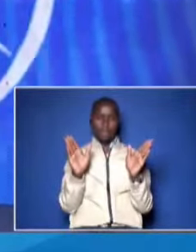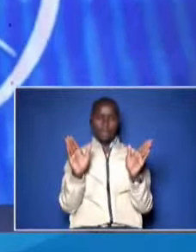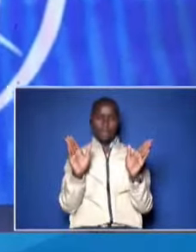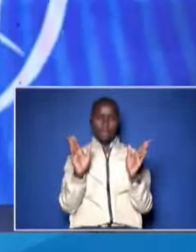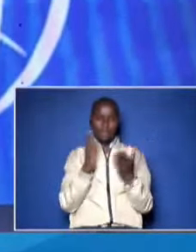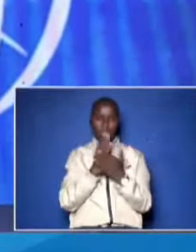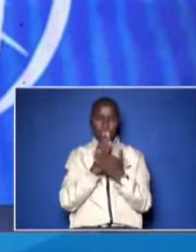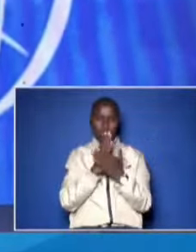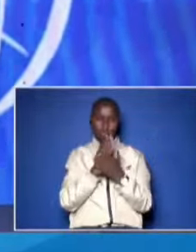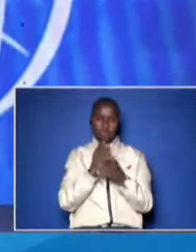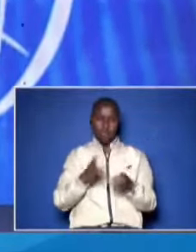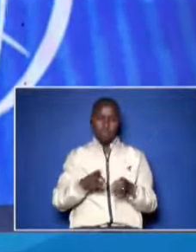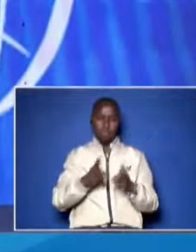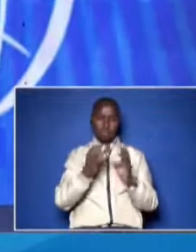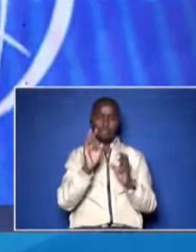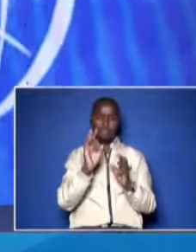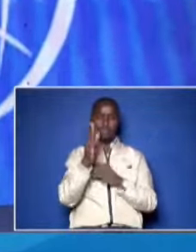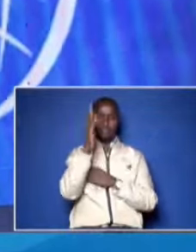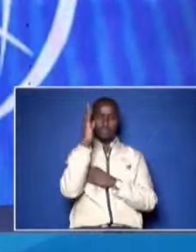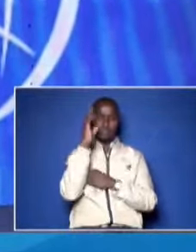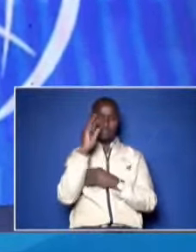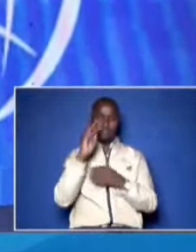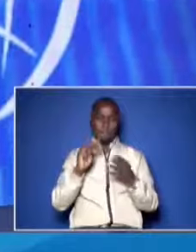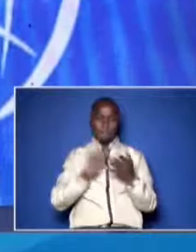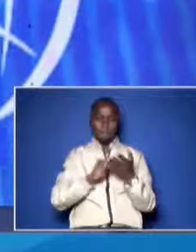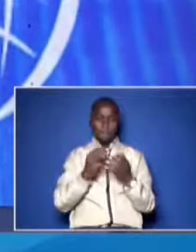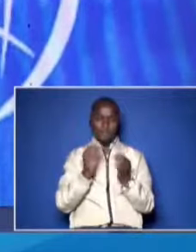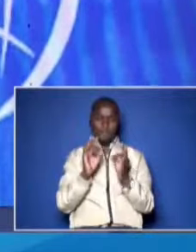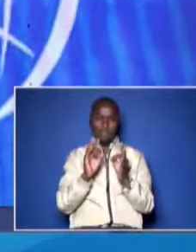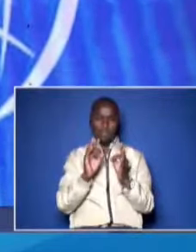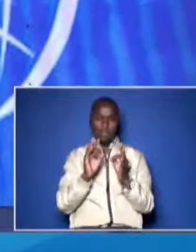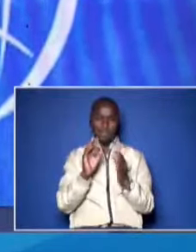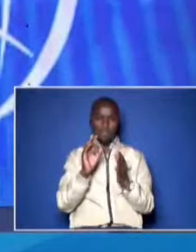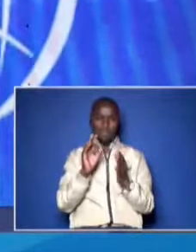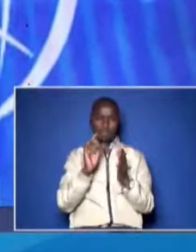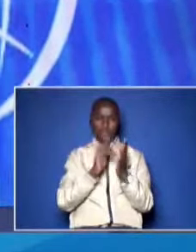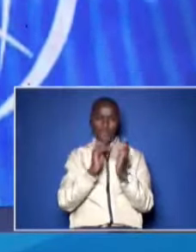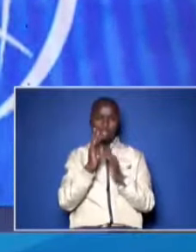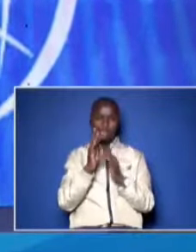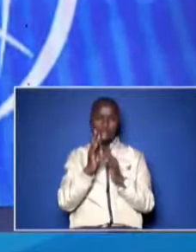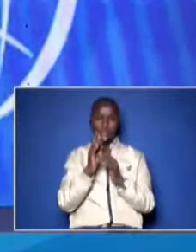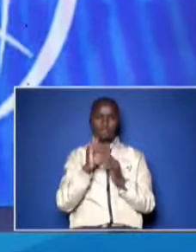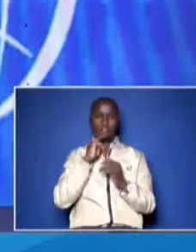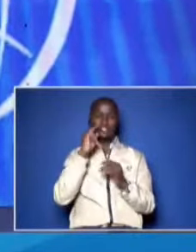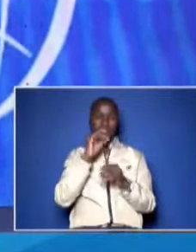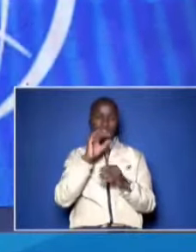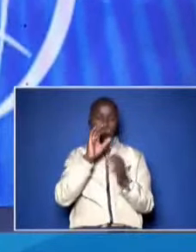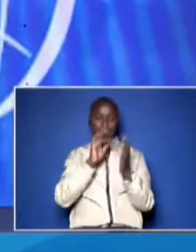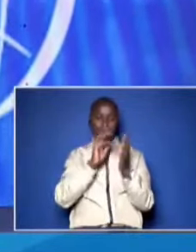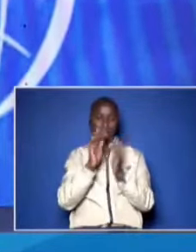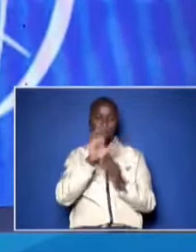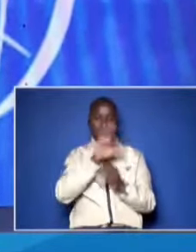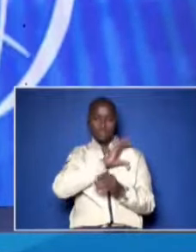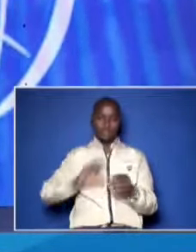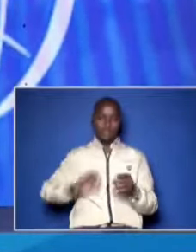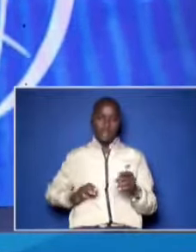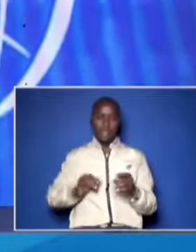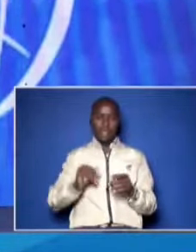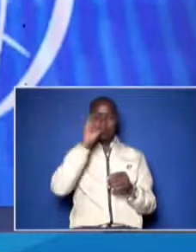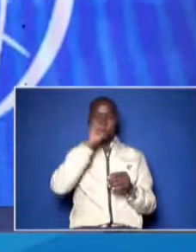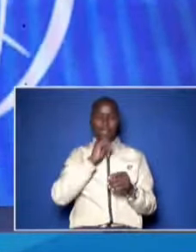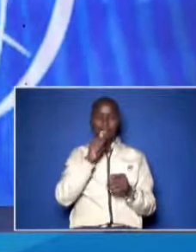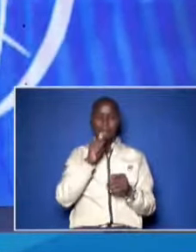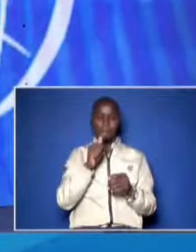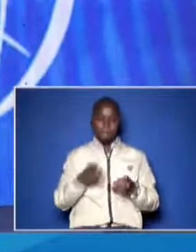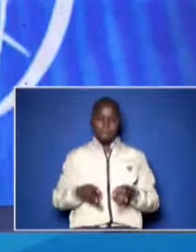God the message of the Bible is the message of Jesus Christ who said I am the way the truth and